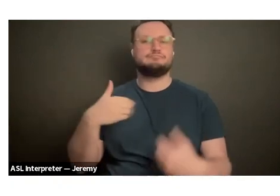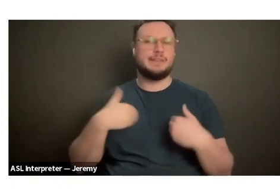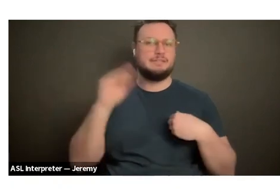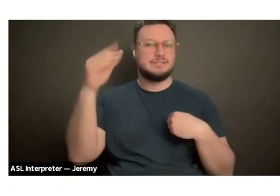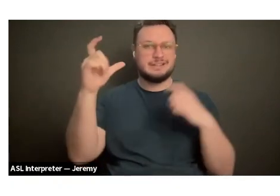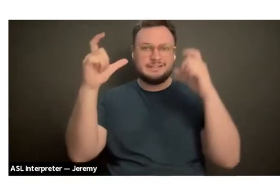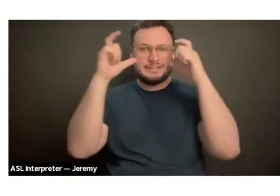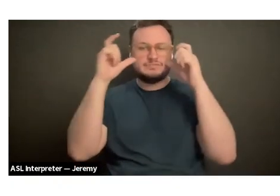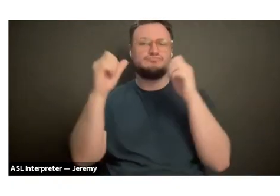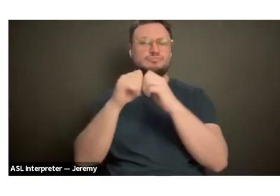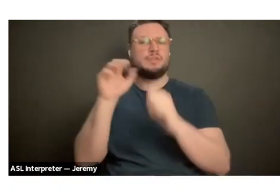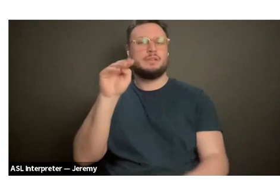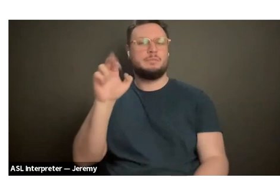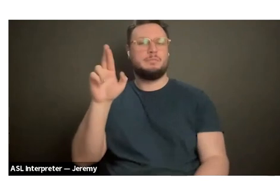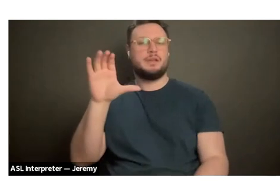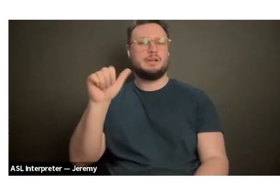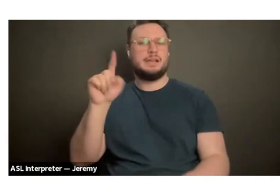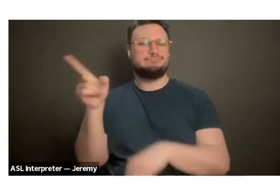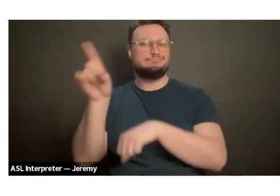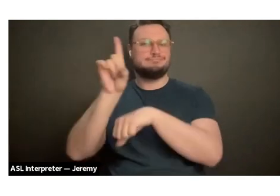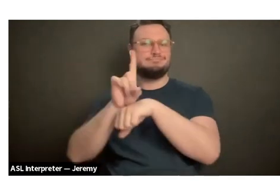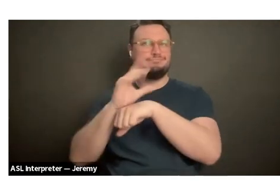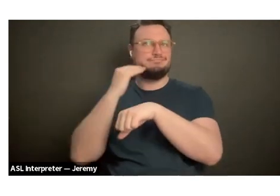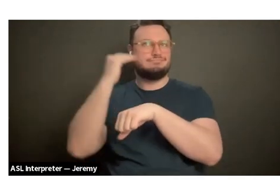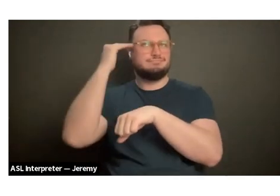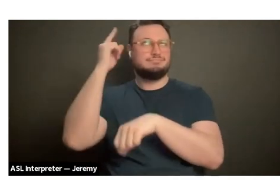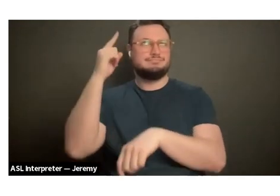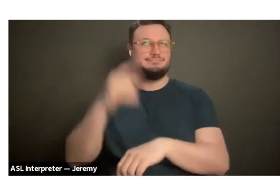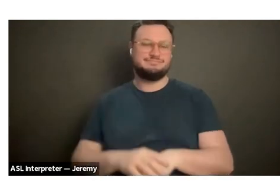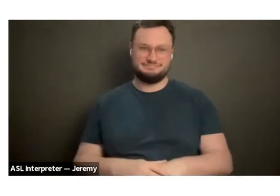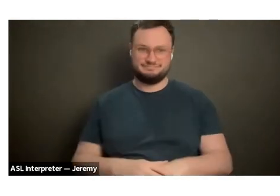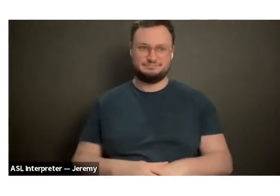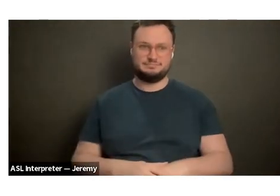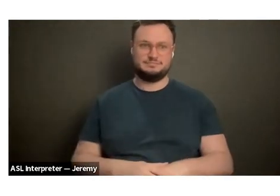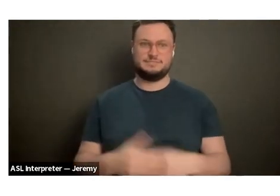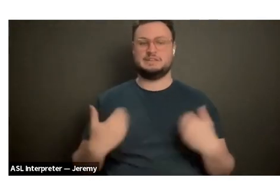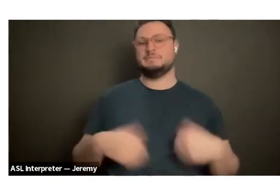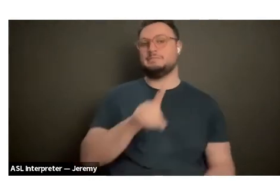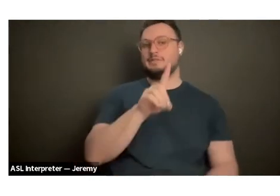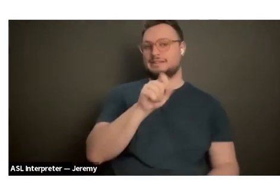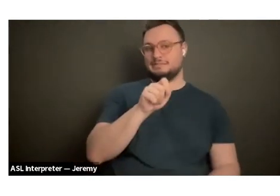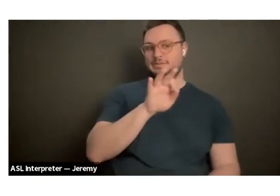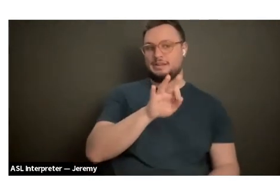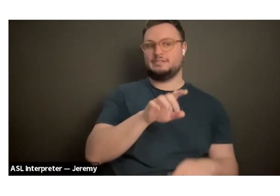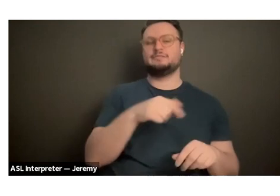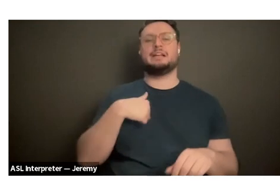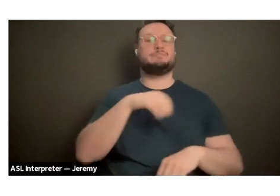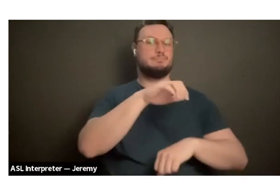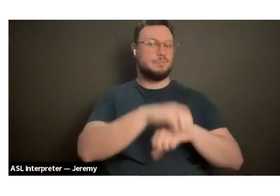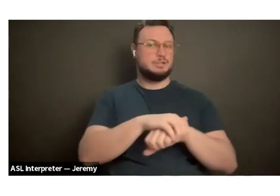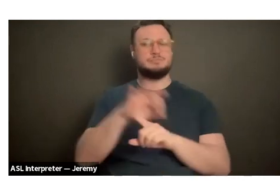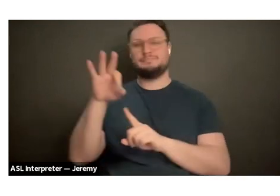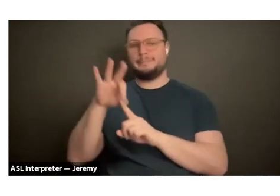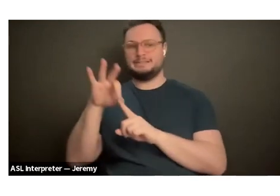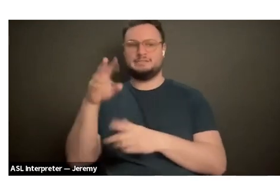please. So, I am a disabled as fuck and British Pakistani man, and I'm an adventurer and a